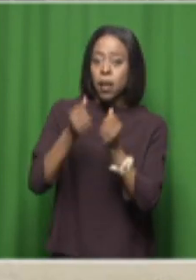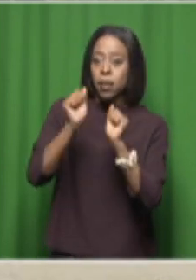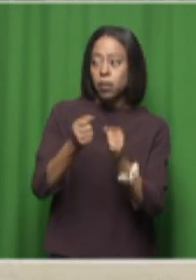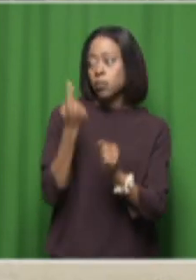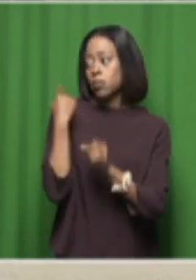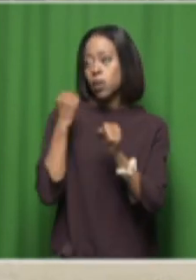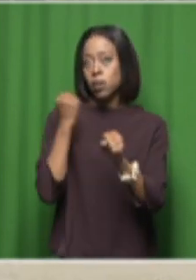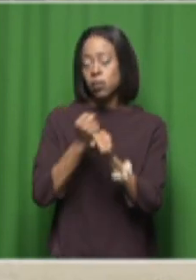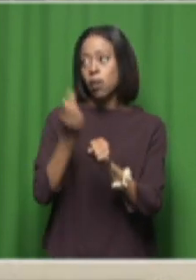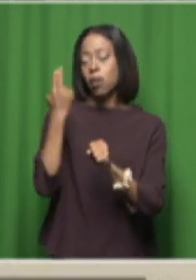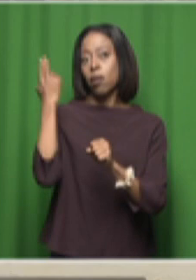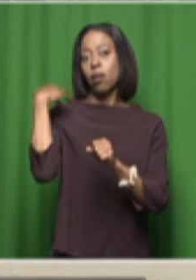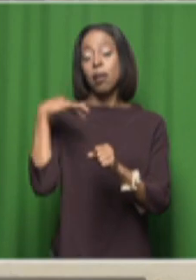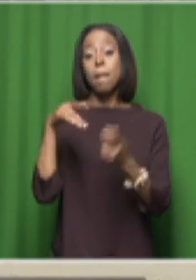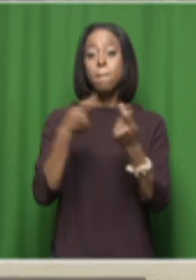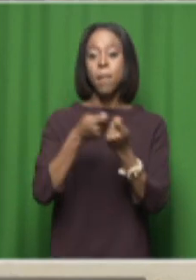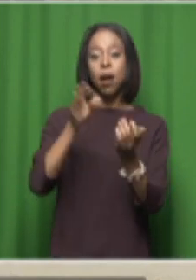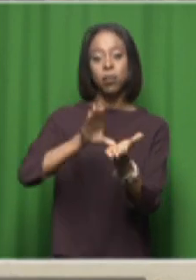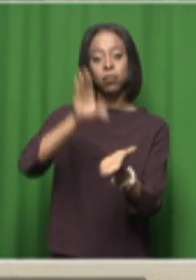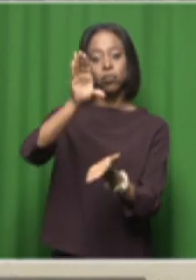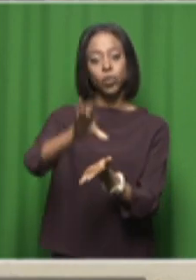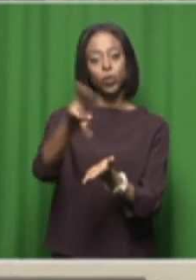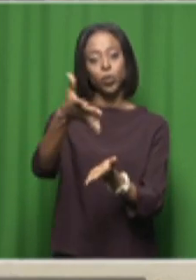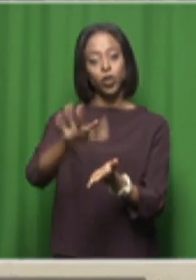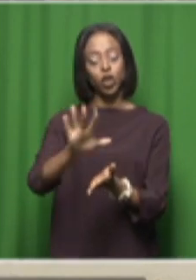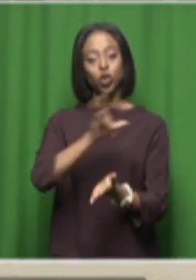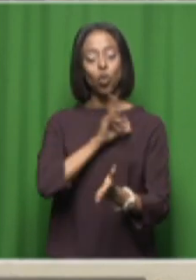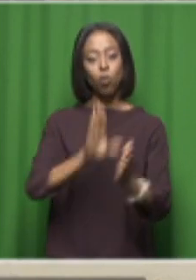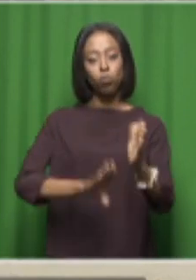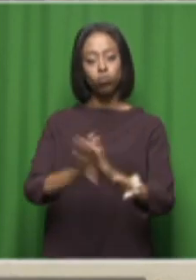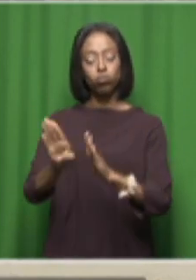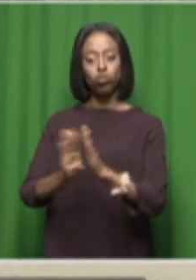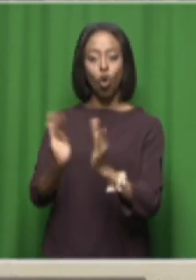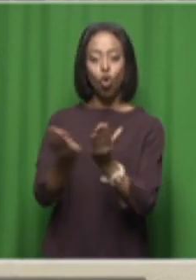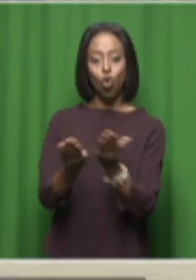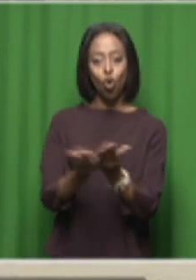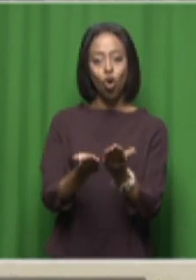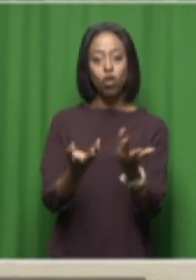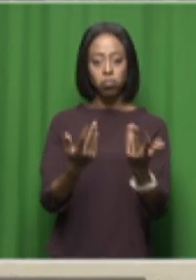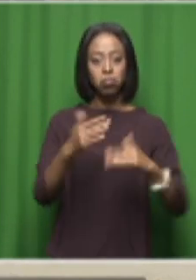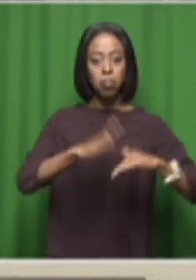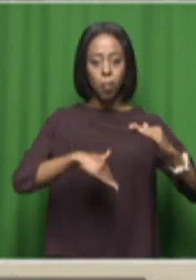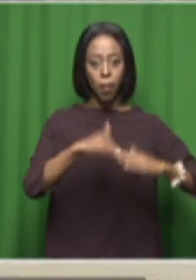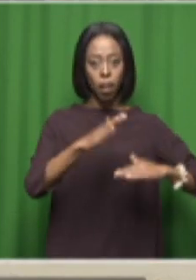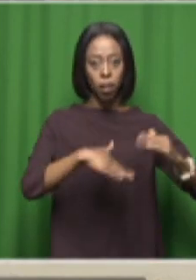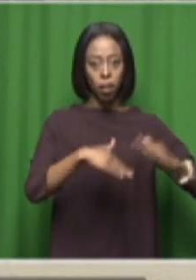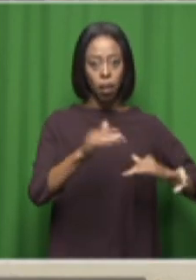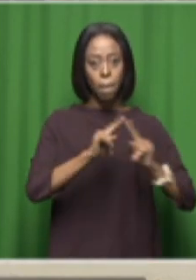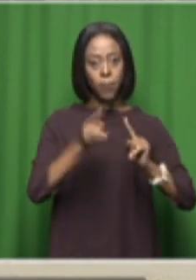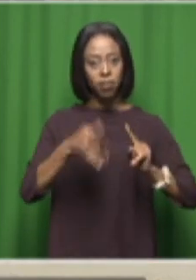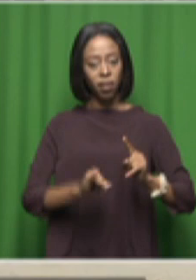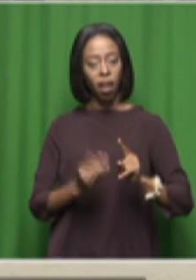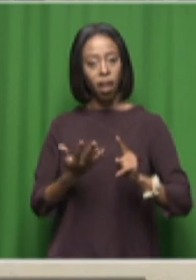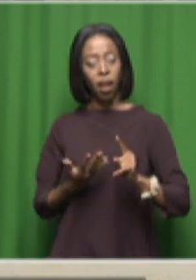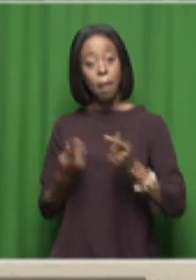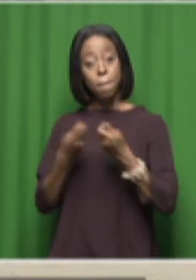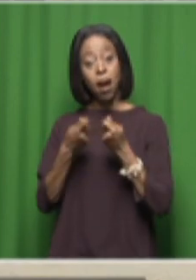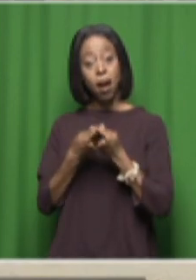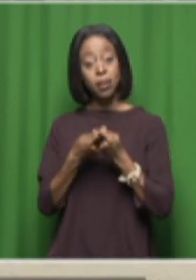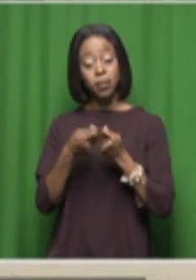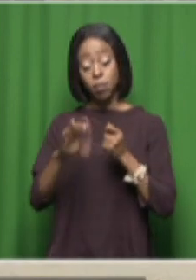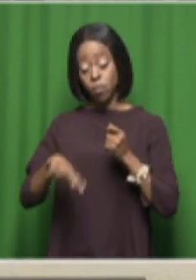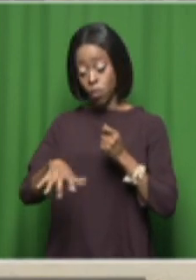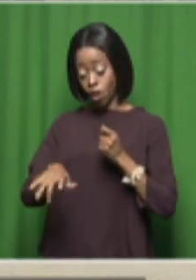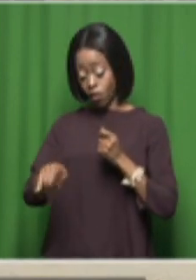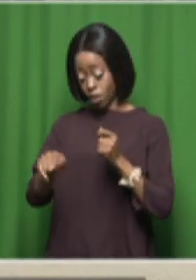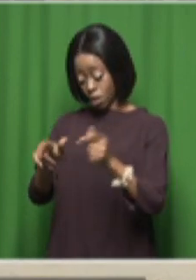last year in the previous years, funding was allocated to improve infrastructure in schools. We find that money at province